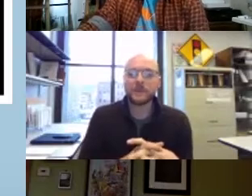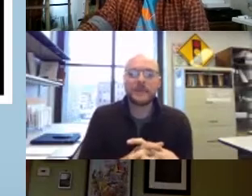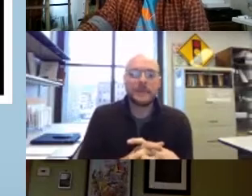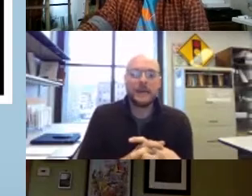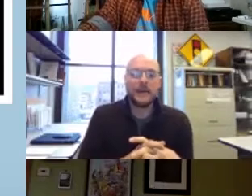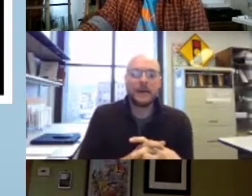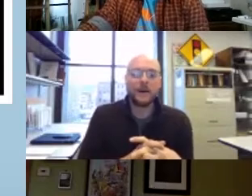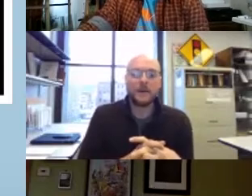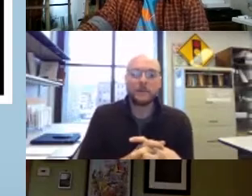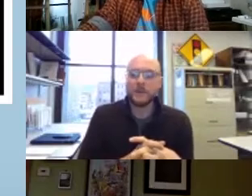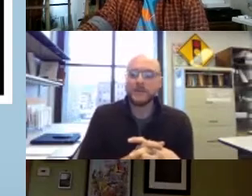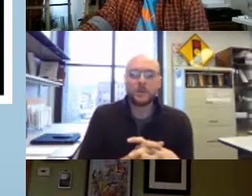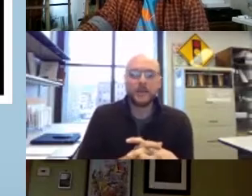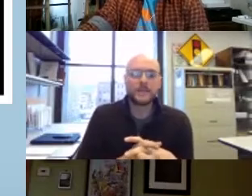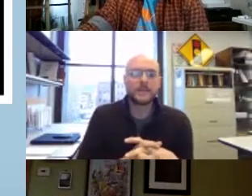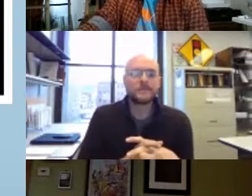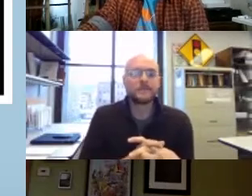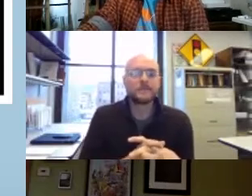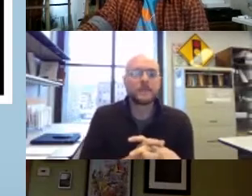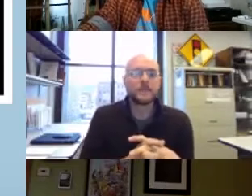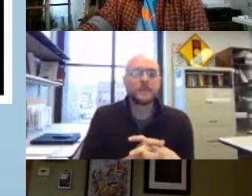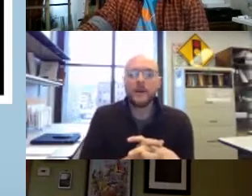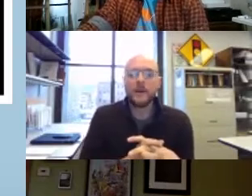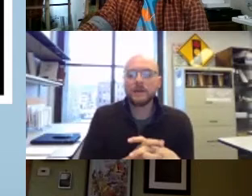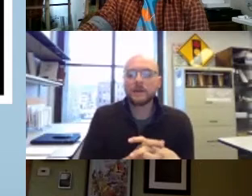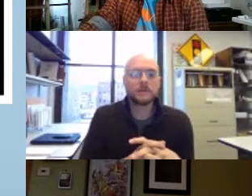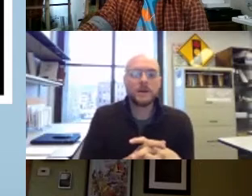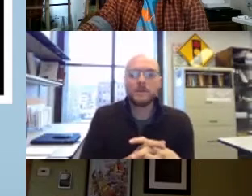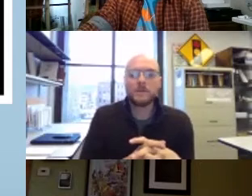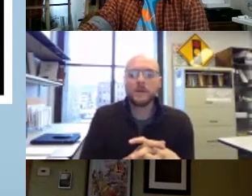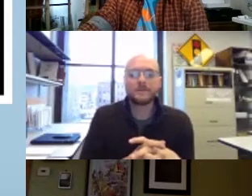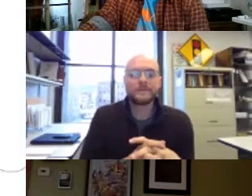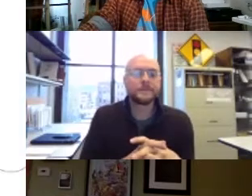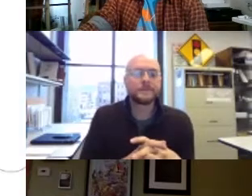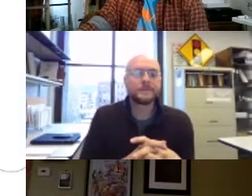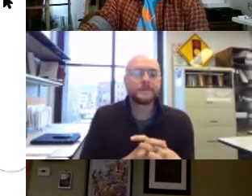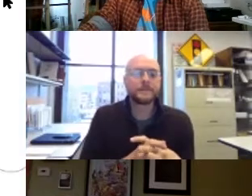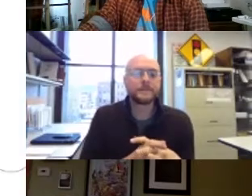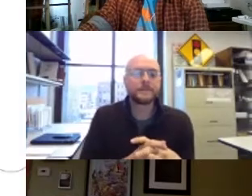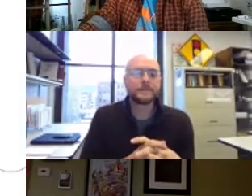for all people using the streets. So go ahead, Ricardo, 1 more.